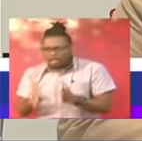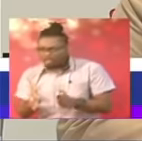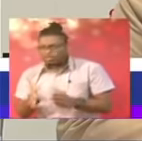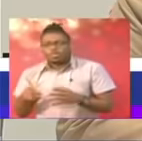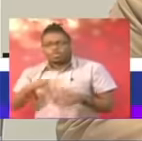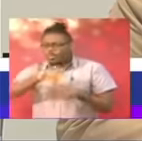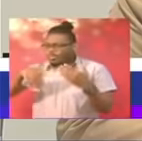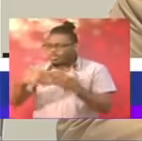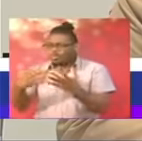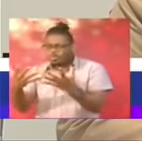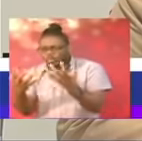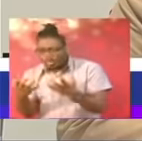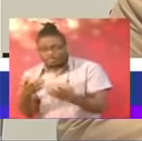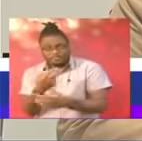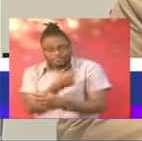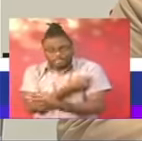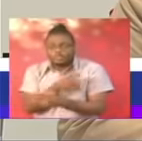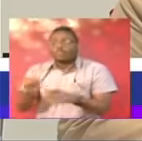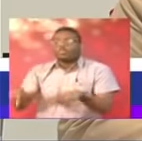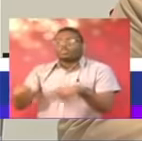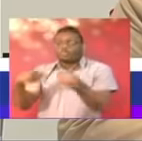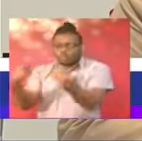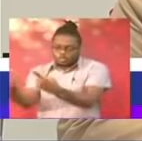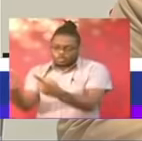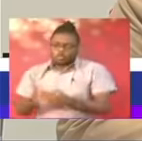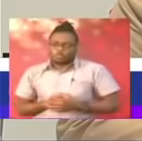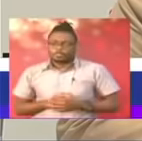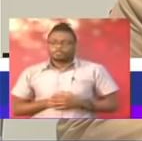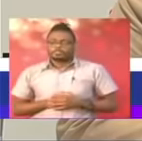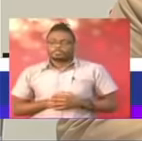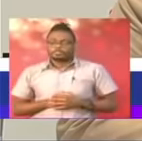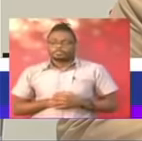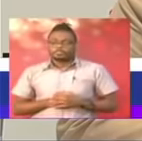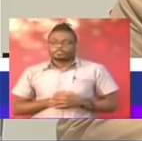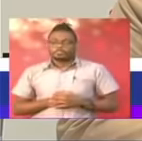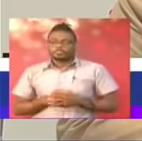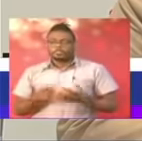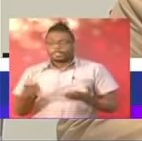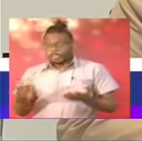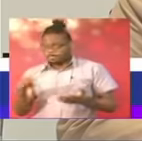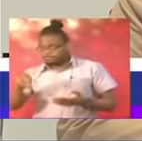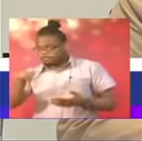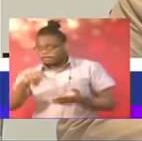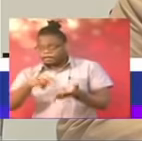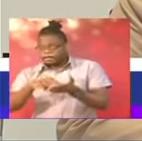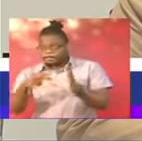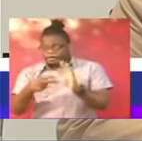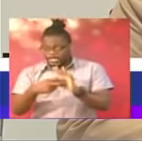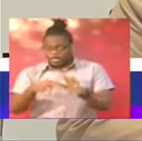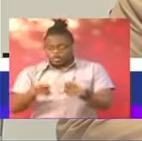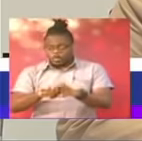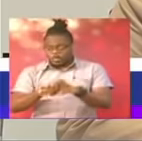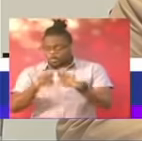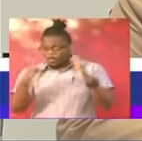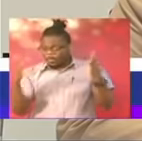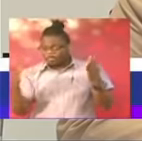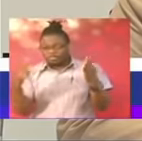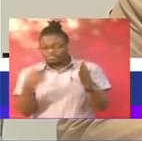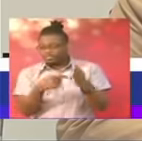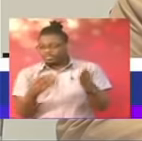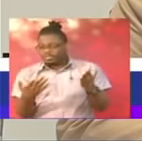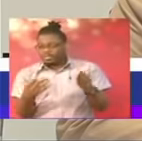vaccinated. And to answer what that means in terms of opening up as the situation continues to unfold, as